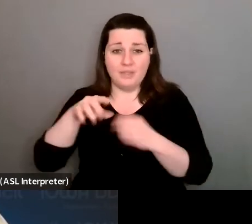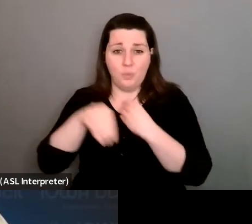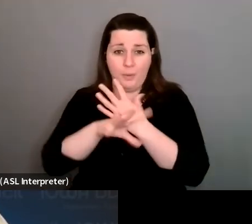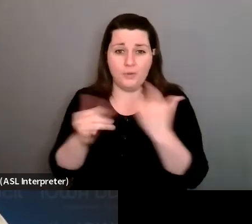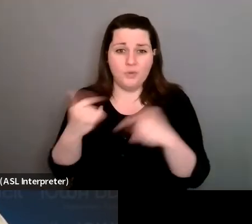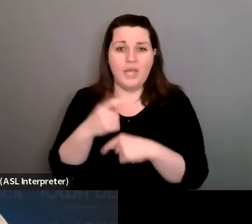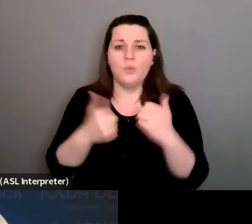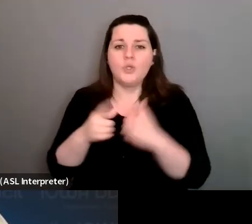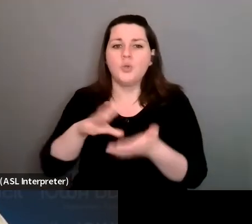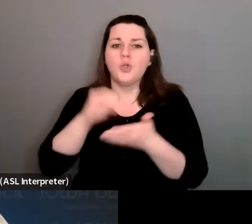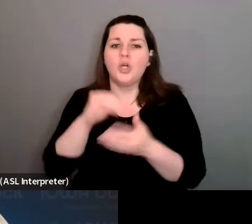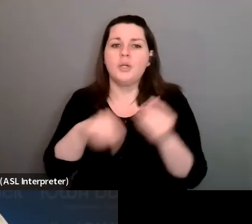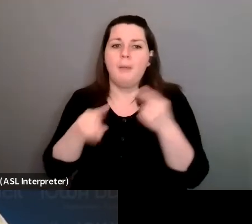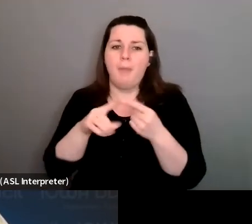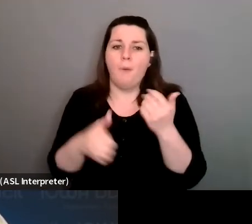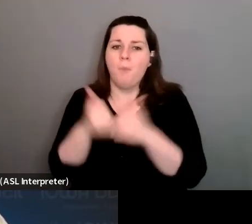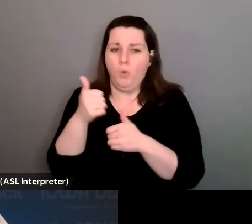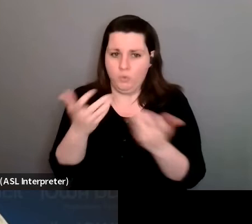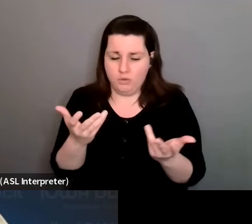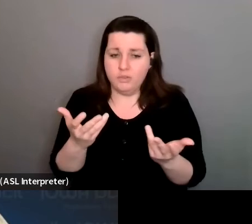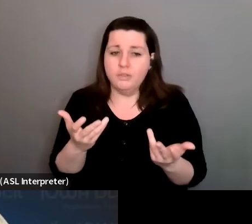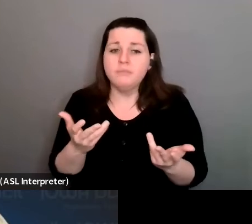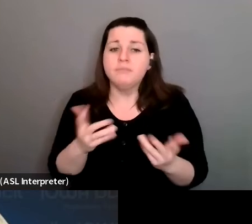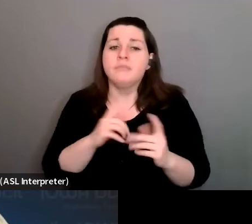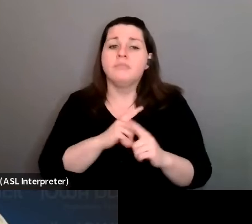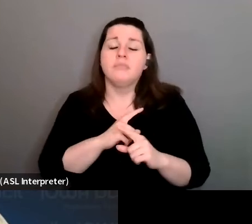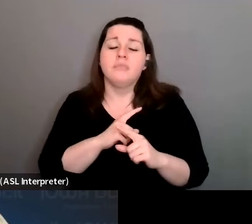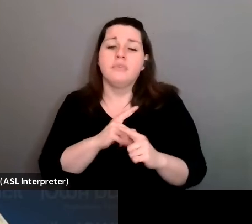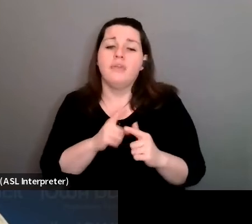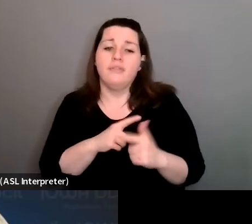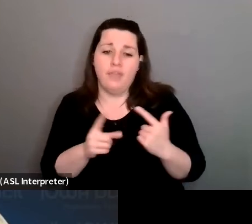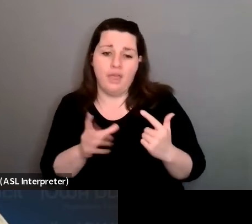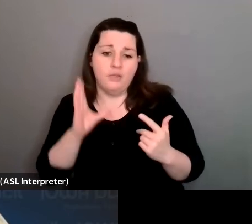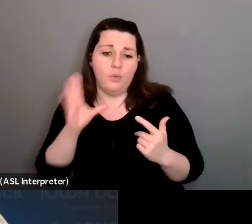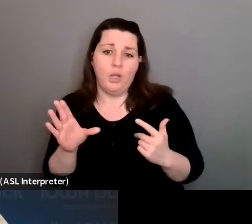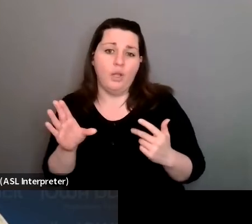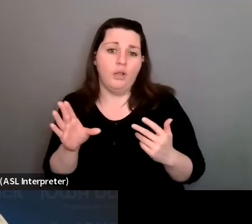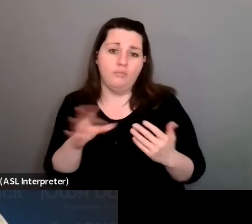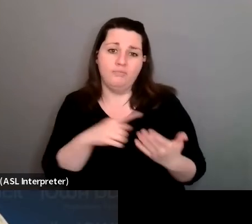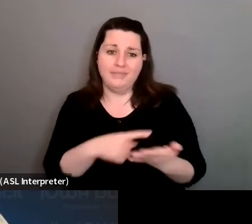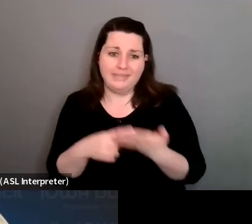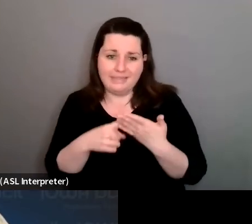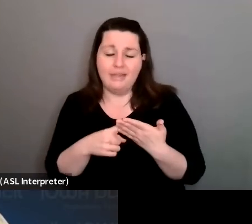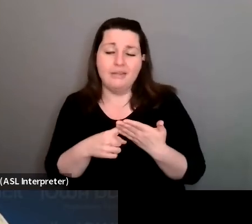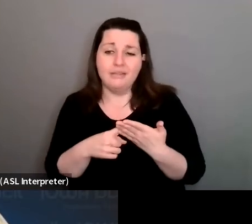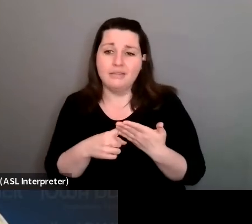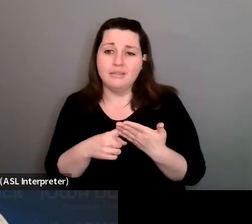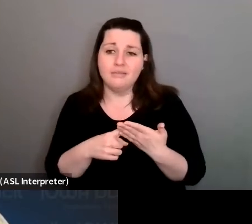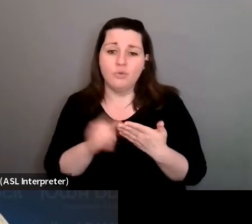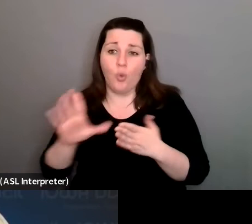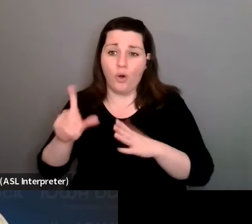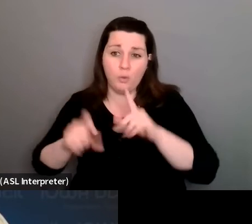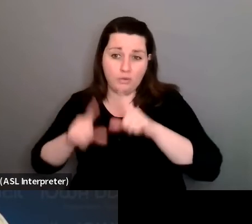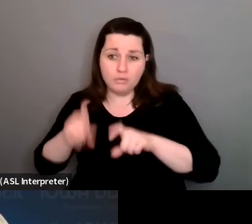did you learn the most about? But we're also then going to go ahead and talk a little bit about the questions that you guys